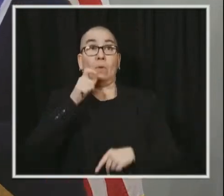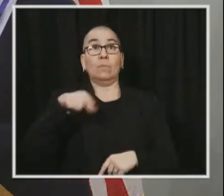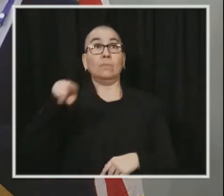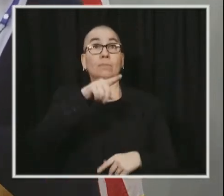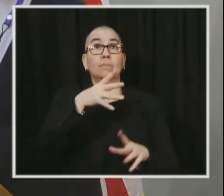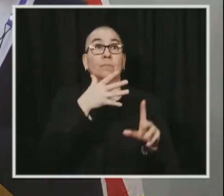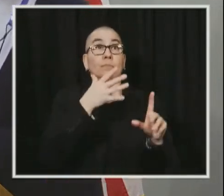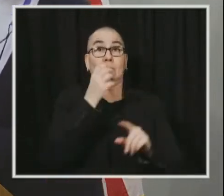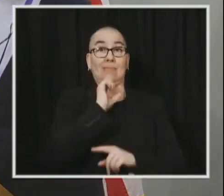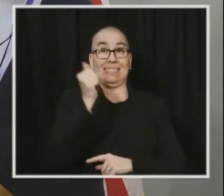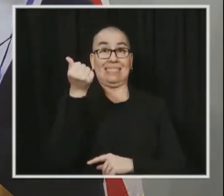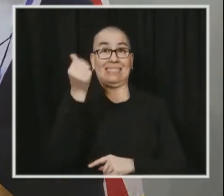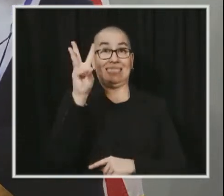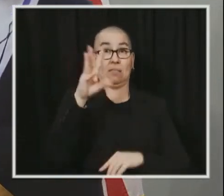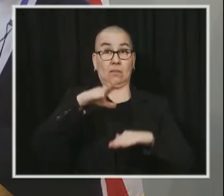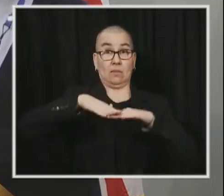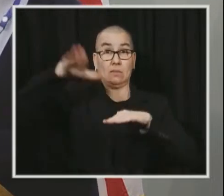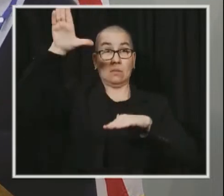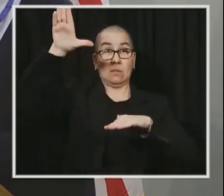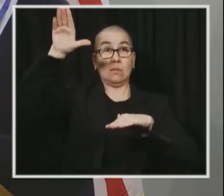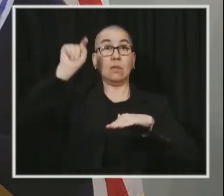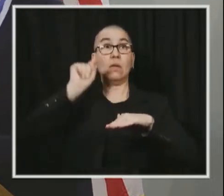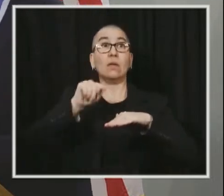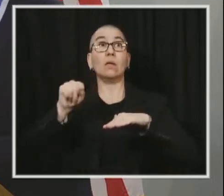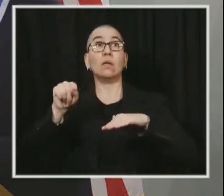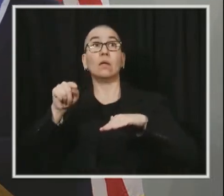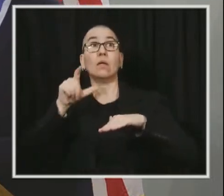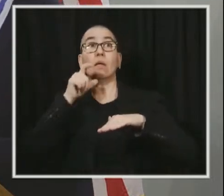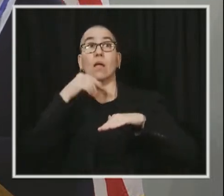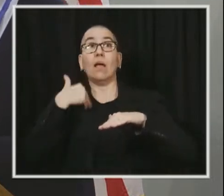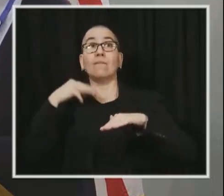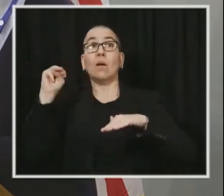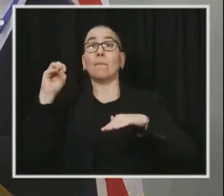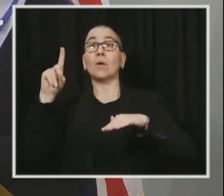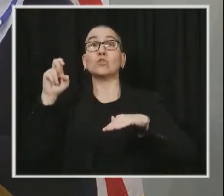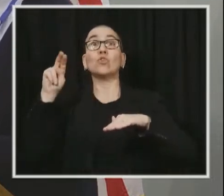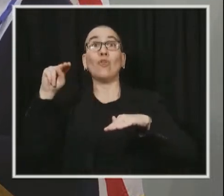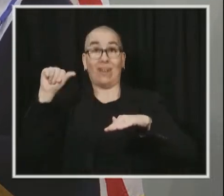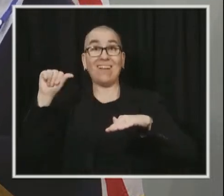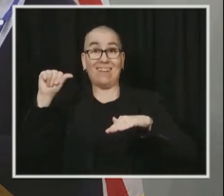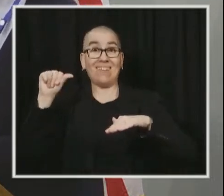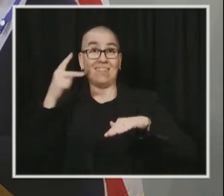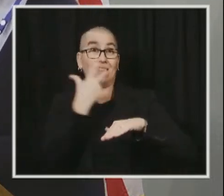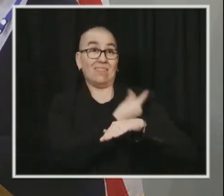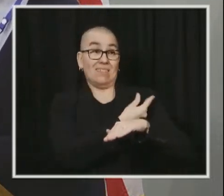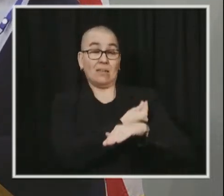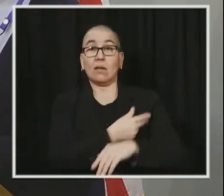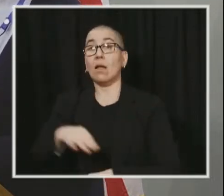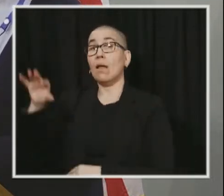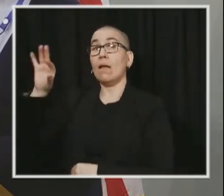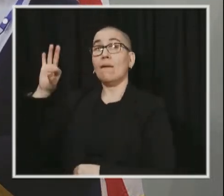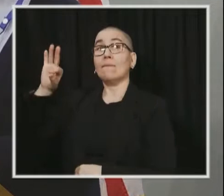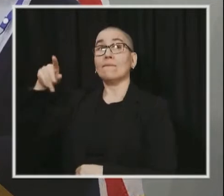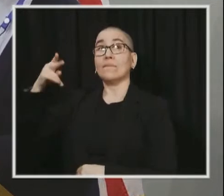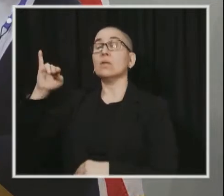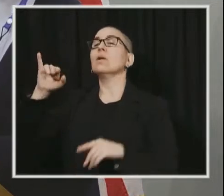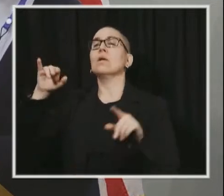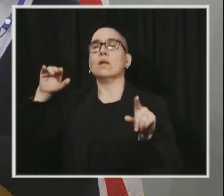in the case of the Moderna vaccine and 18 plus in the case of the Pfizer vaccine, will